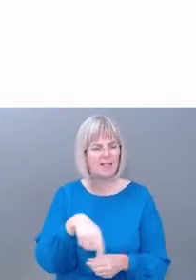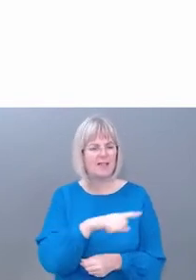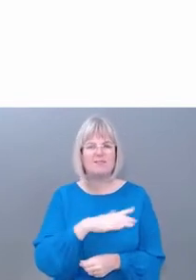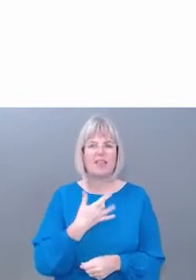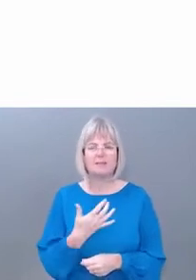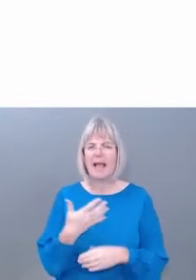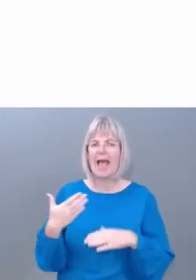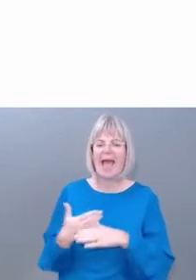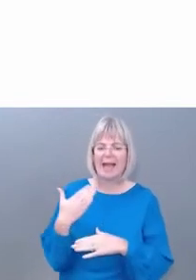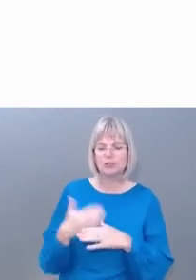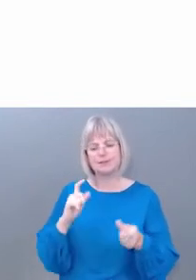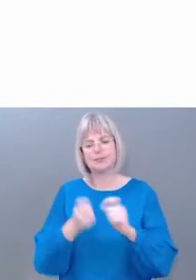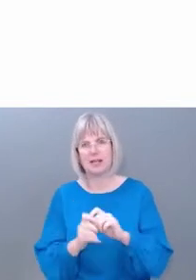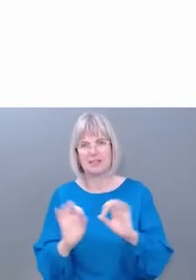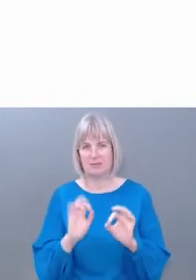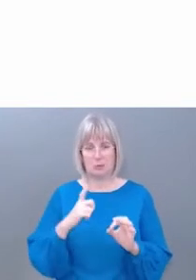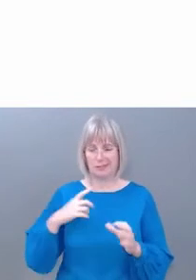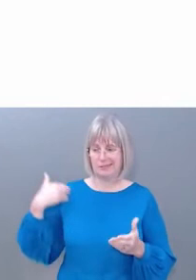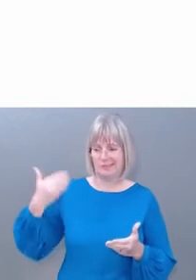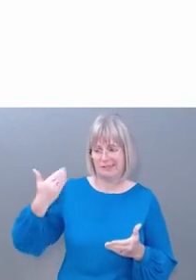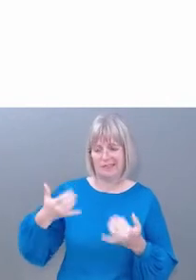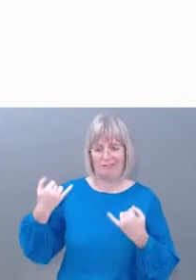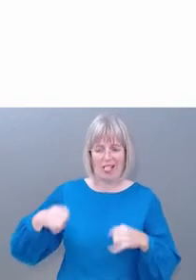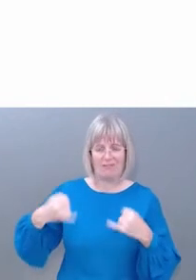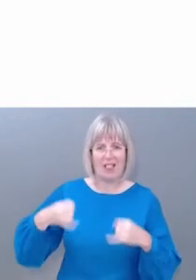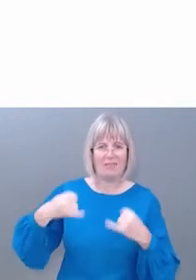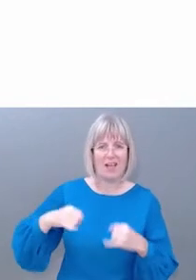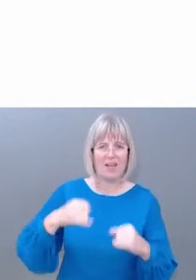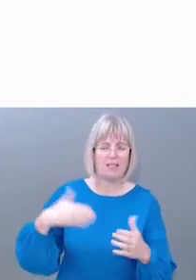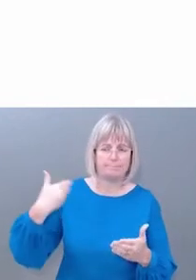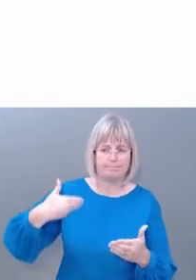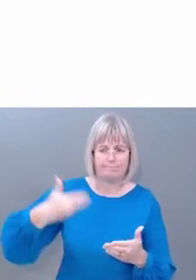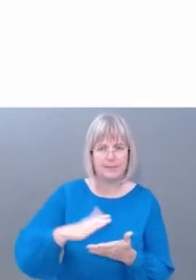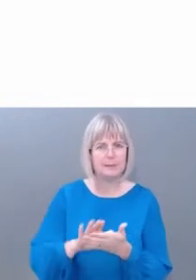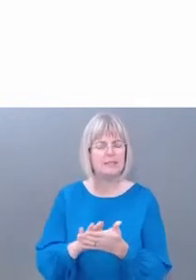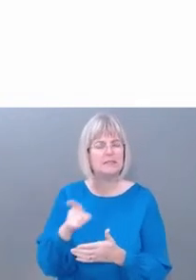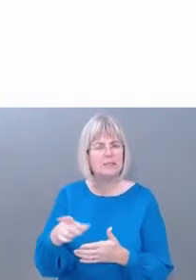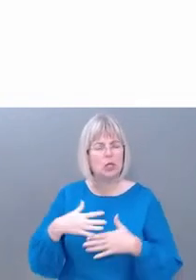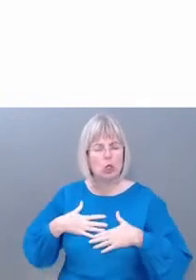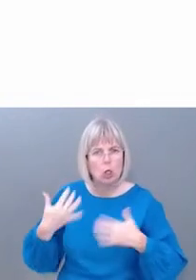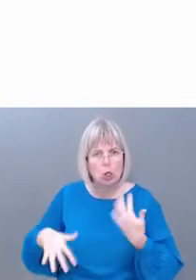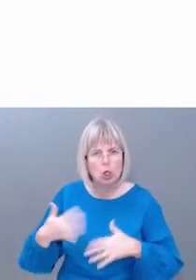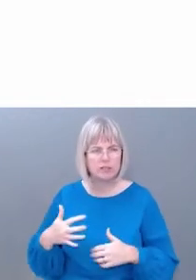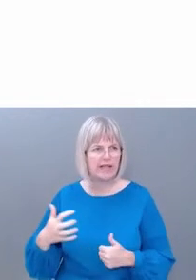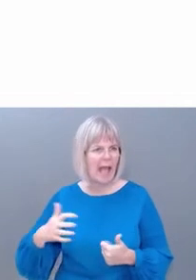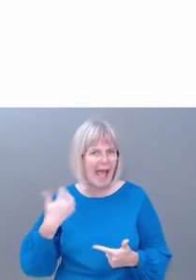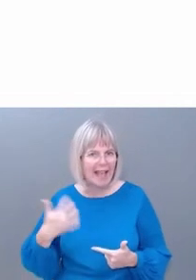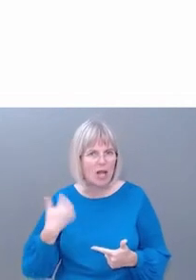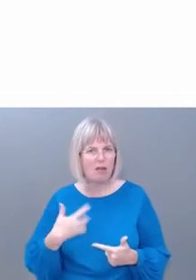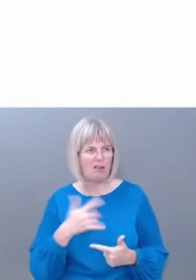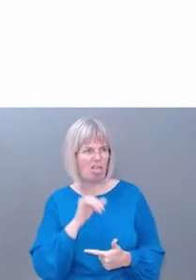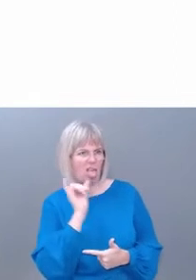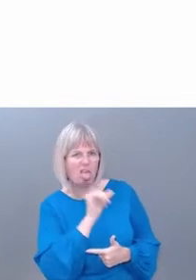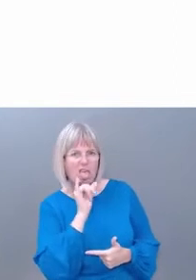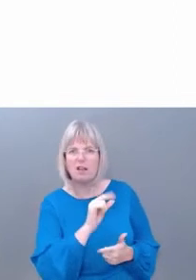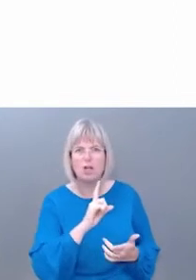multiple previous failed attempts. There was huge amounts of hurt and distrust and anger in the system that this was still an issue,